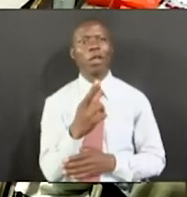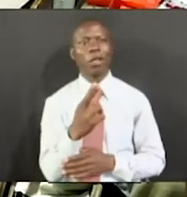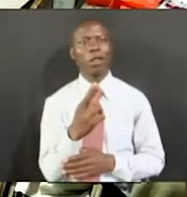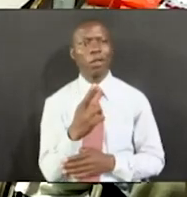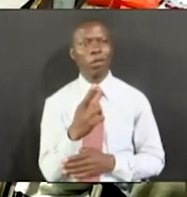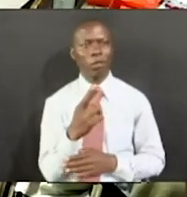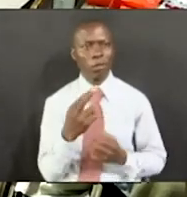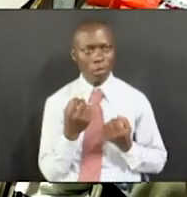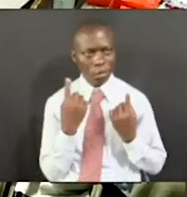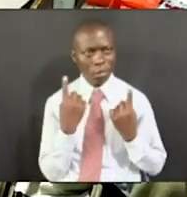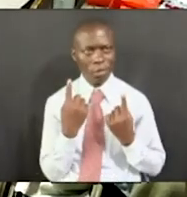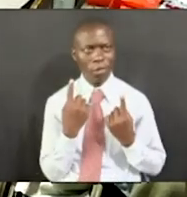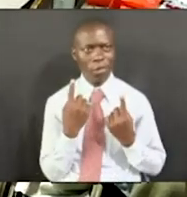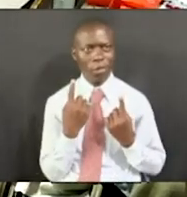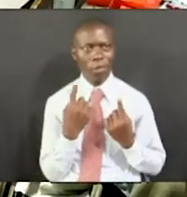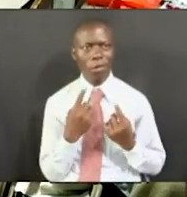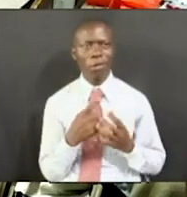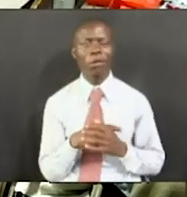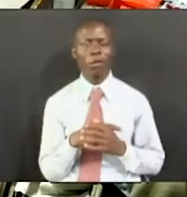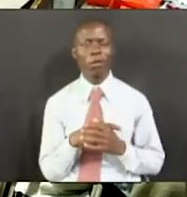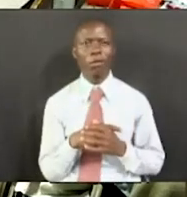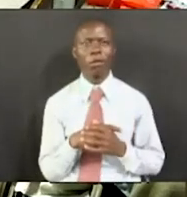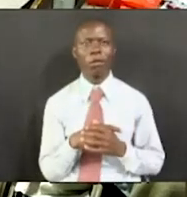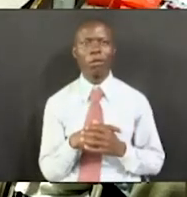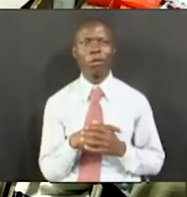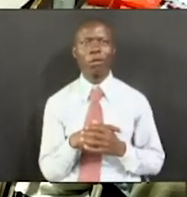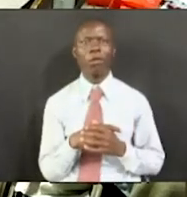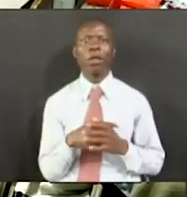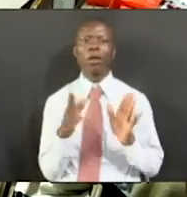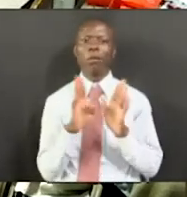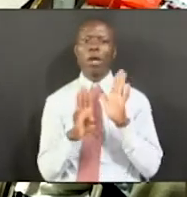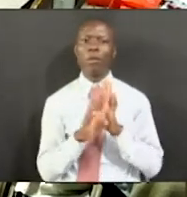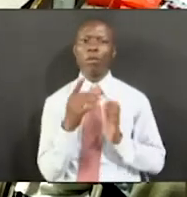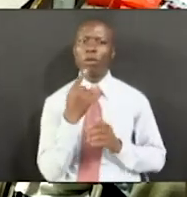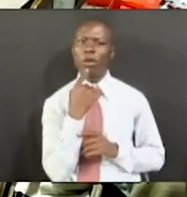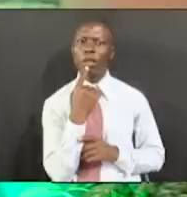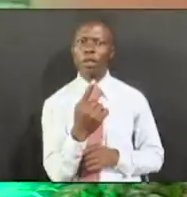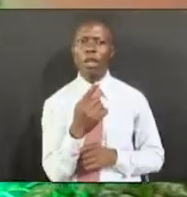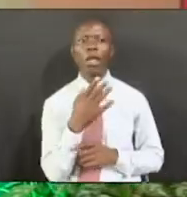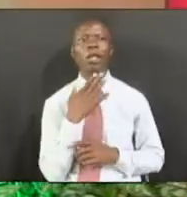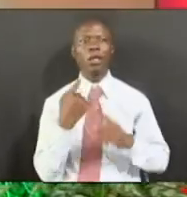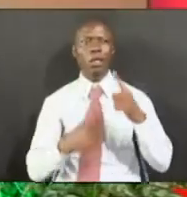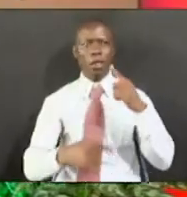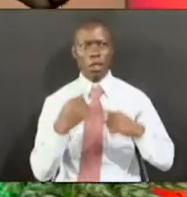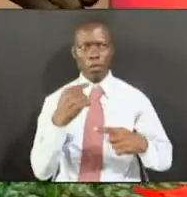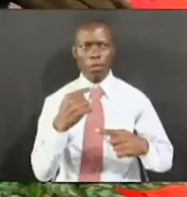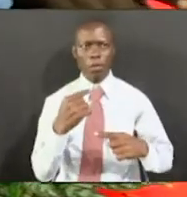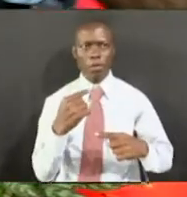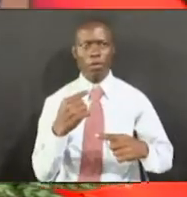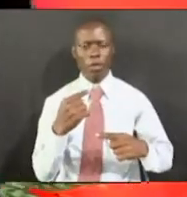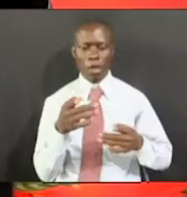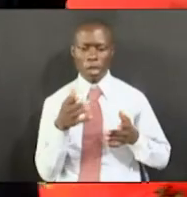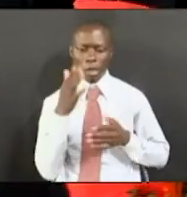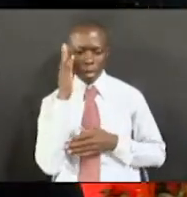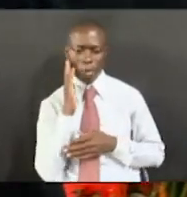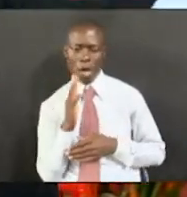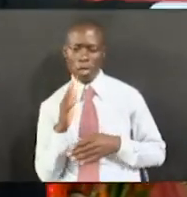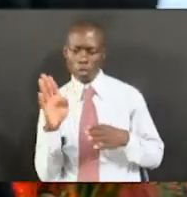busy. Busy. And the Bible said, I need a champion. This man who is